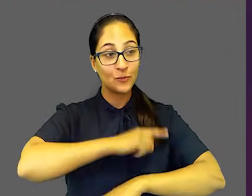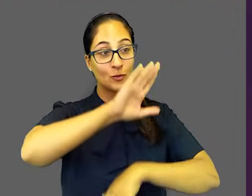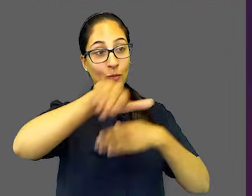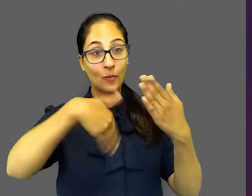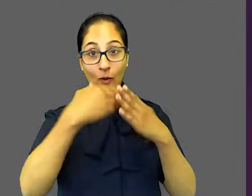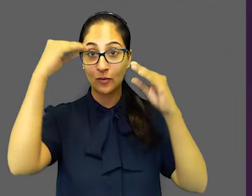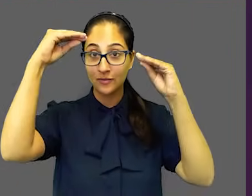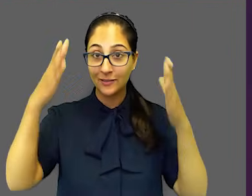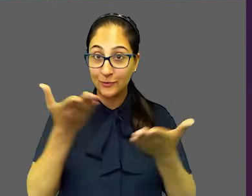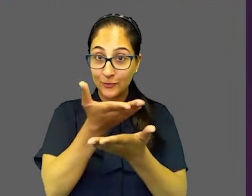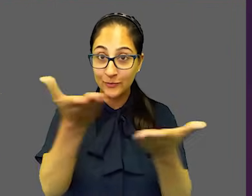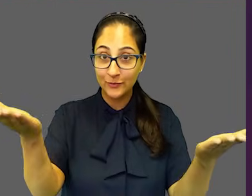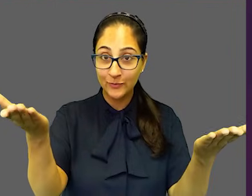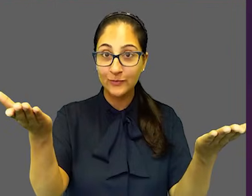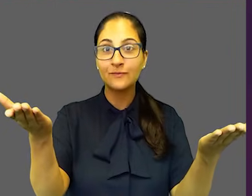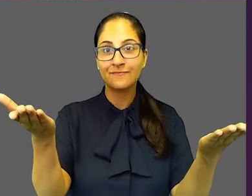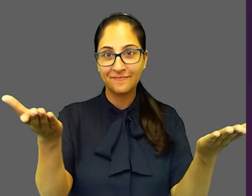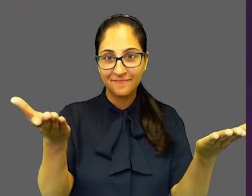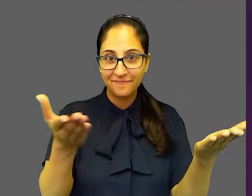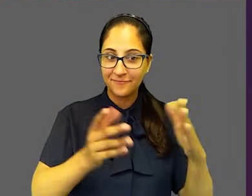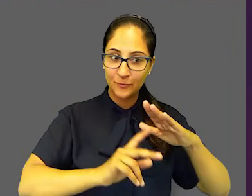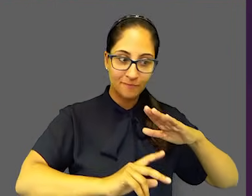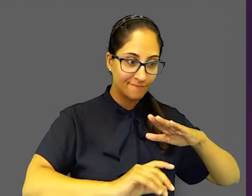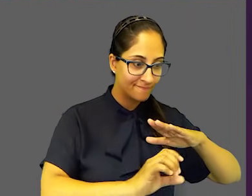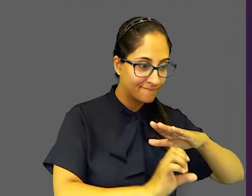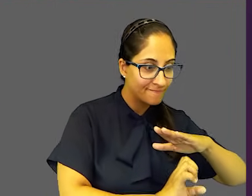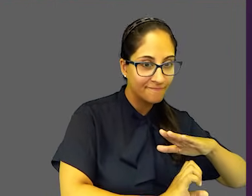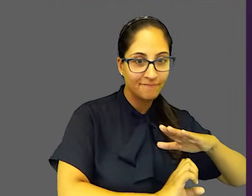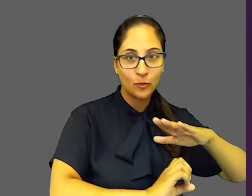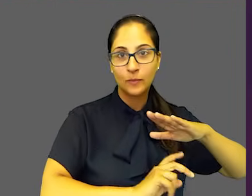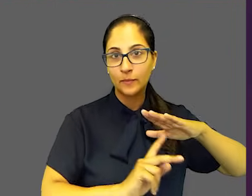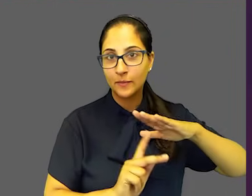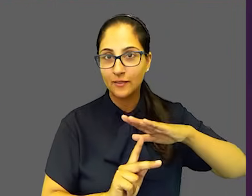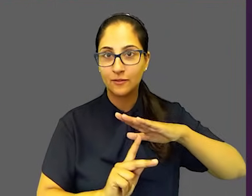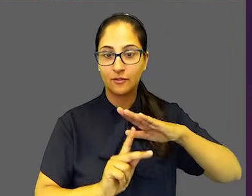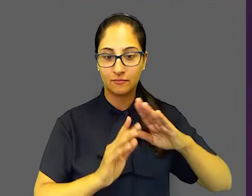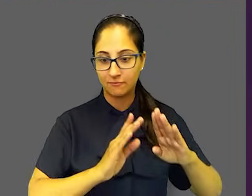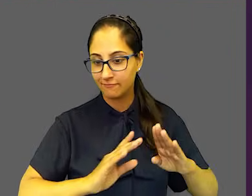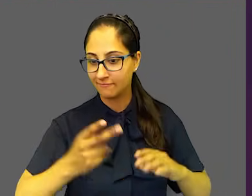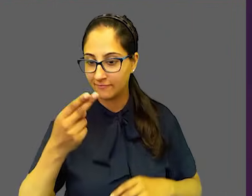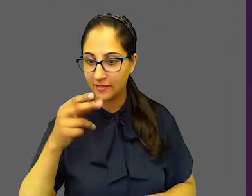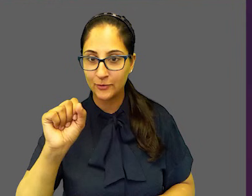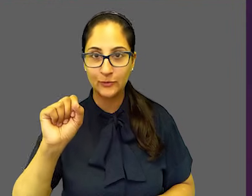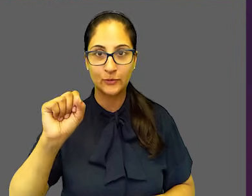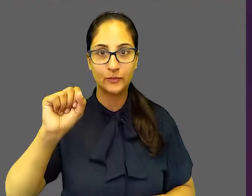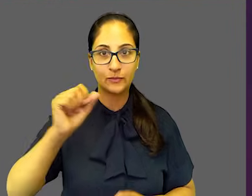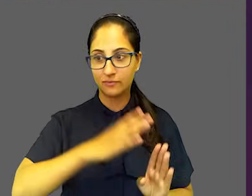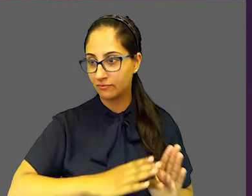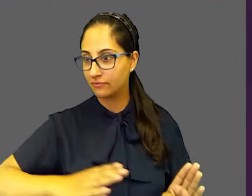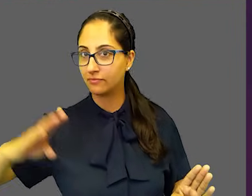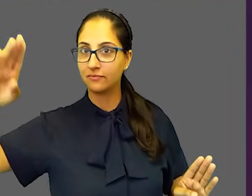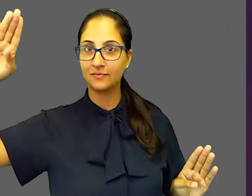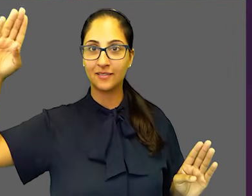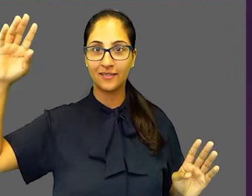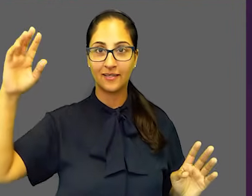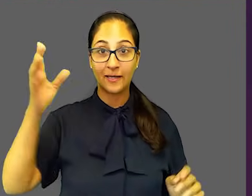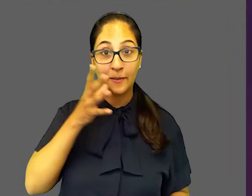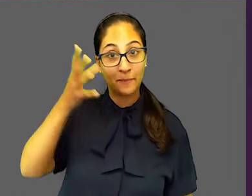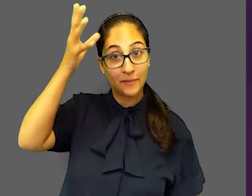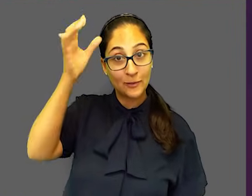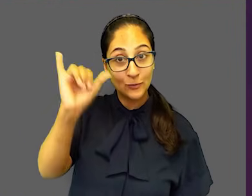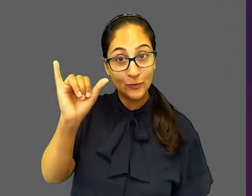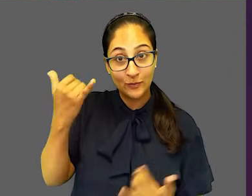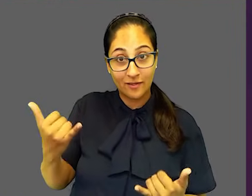teachers of all levels out there. So pre-primary, primary, secondary, post-secondary, the parents now